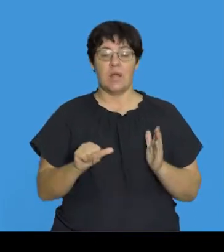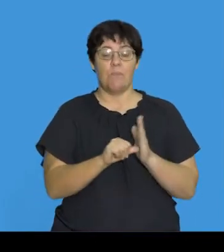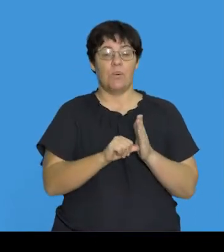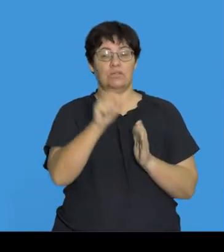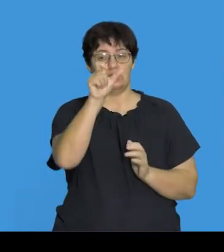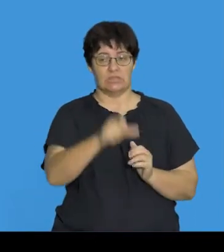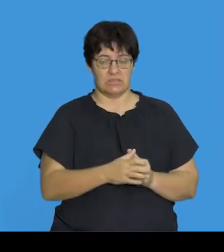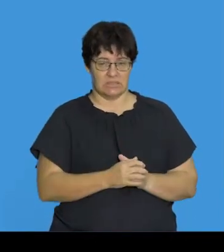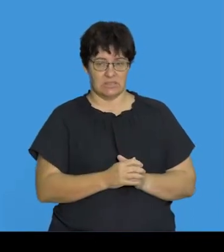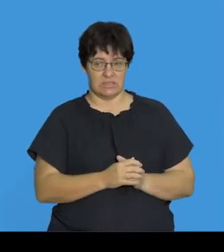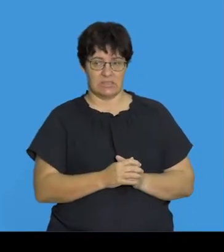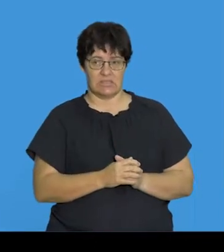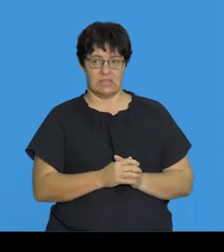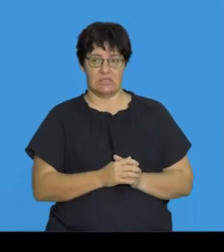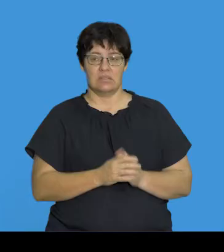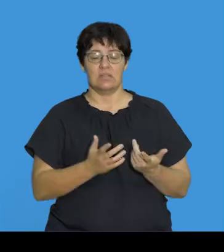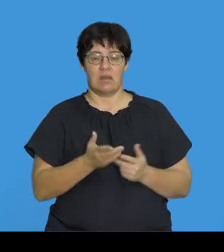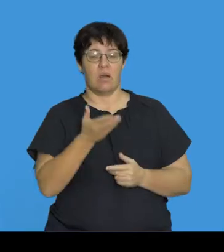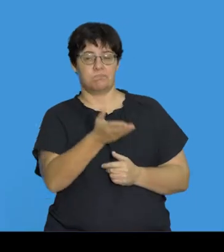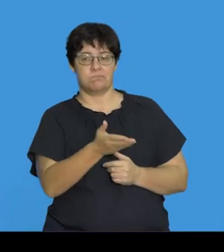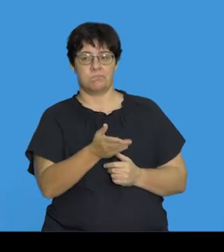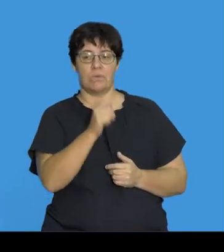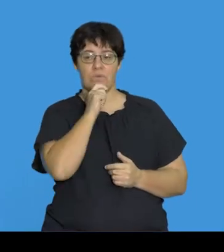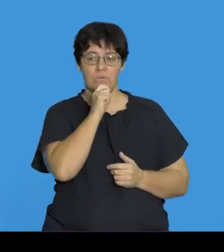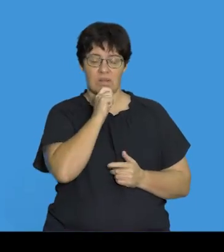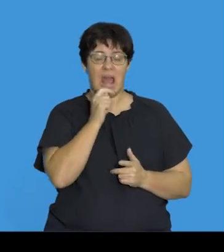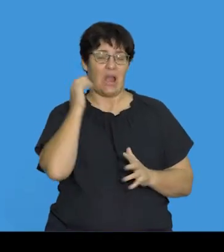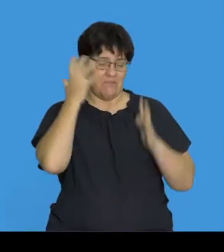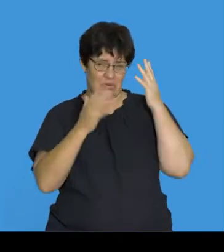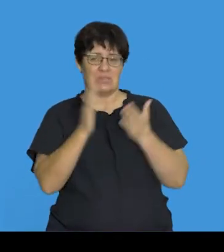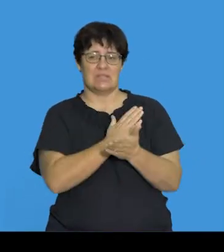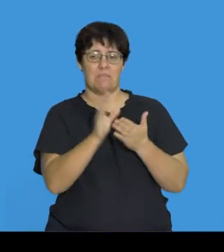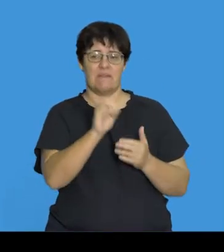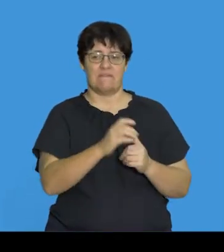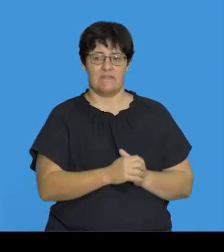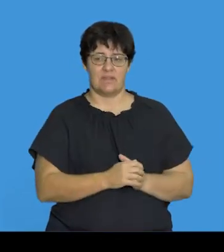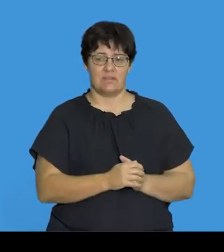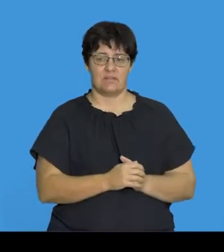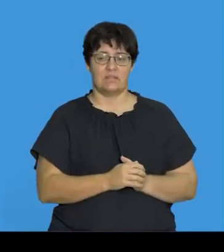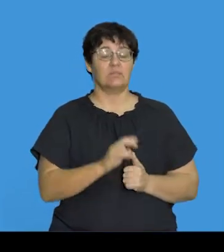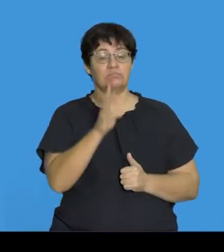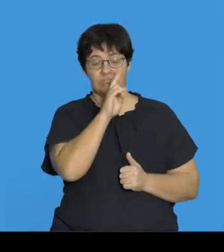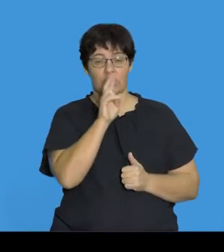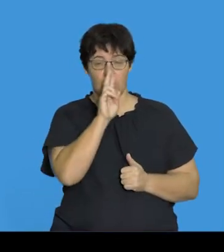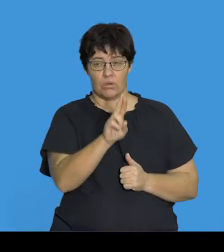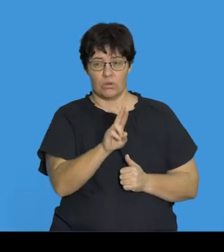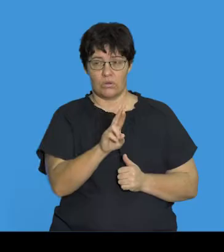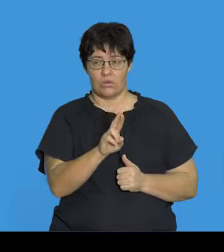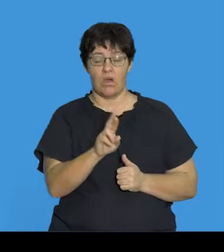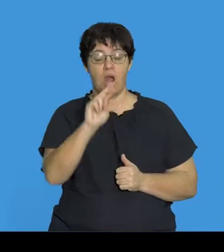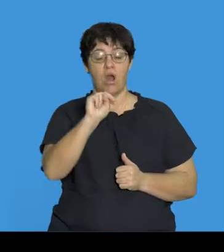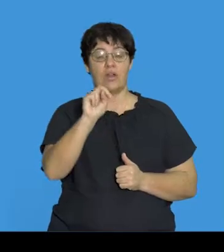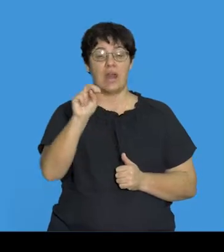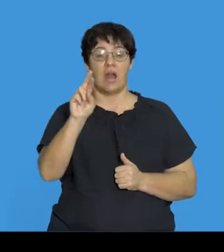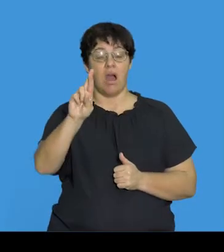words, some words that are often used in this section and sometimes easily confused. So we're going to look at RNA today,